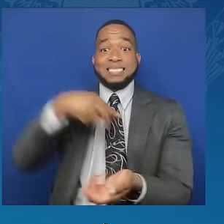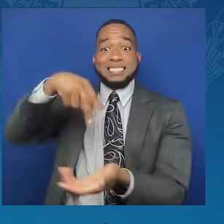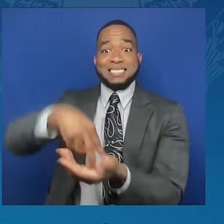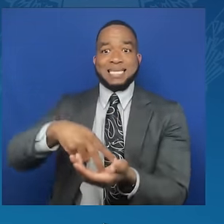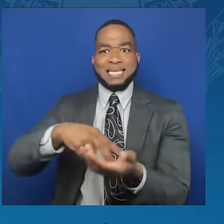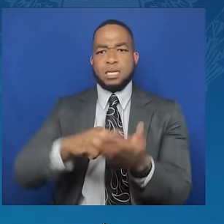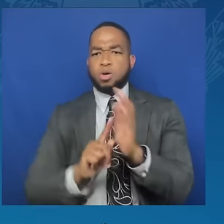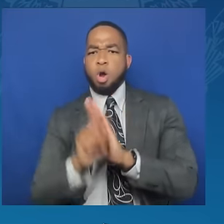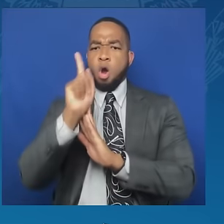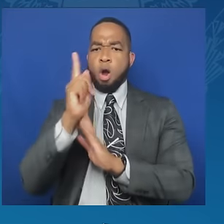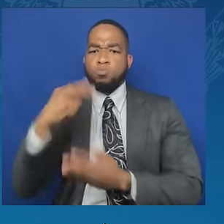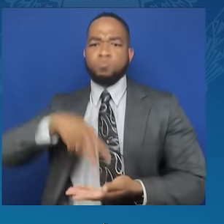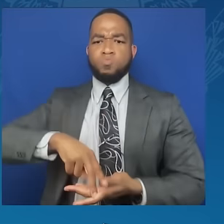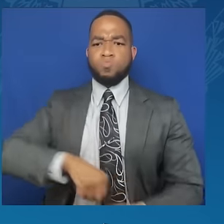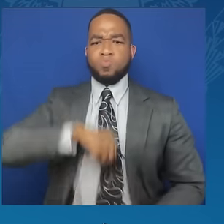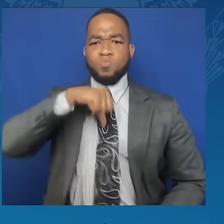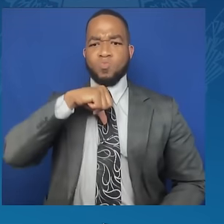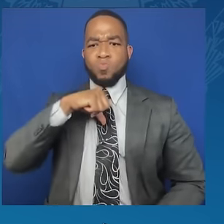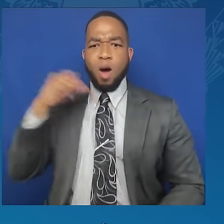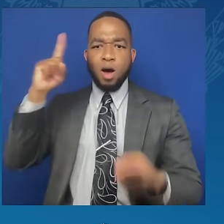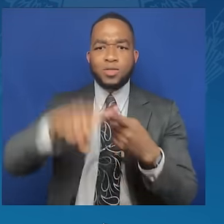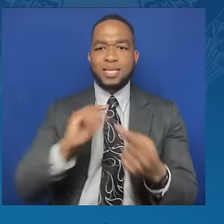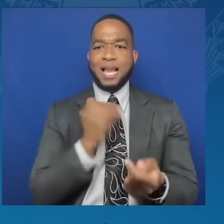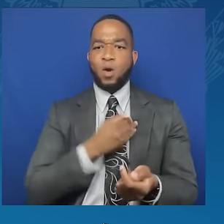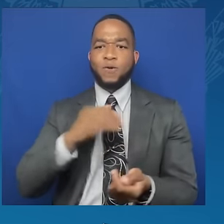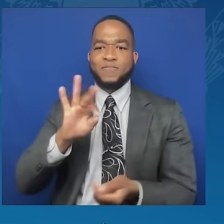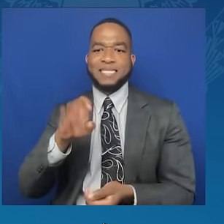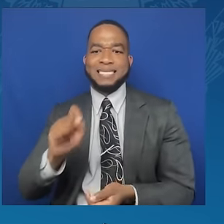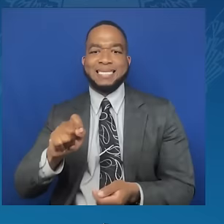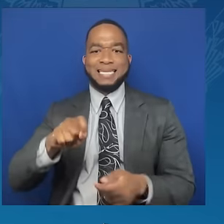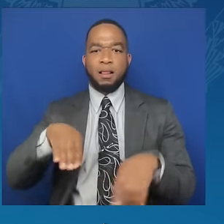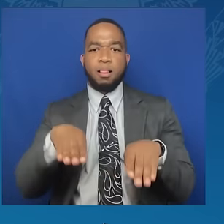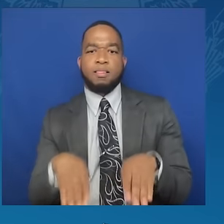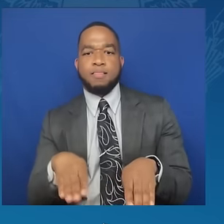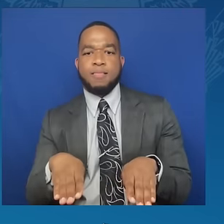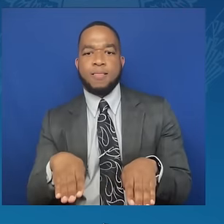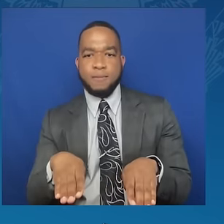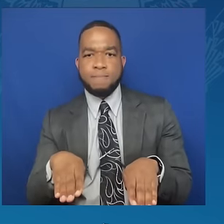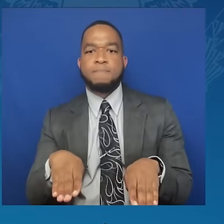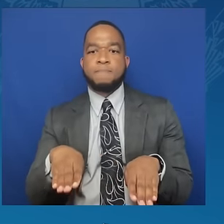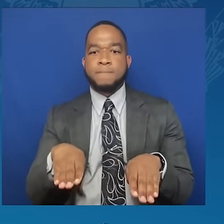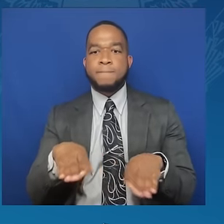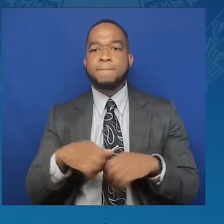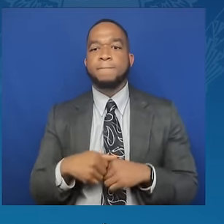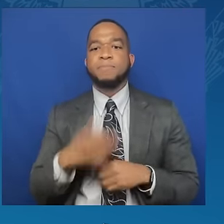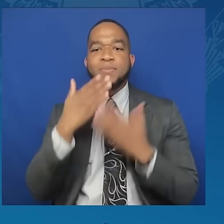and survivors, and may he continue to bless this great nation.